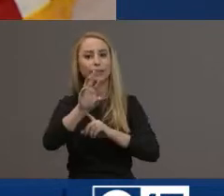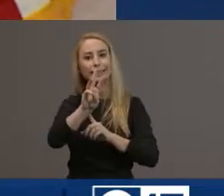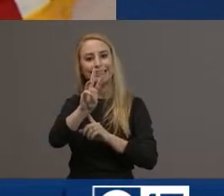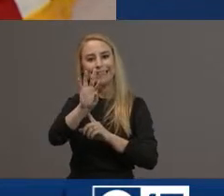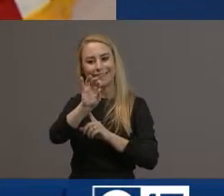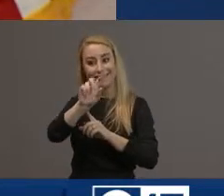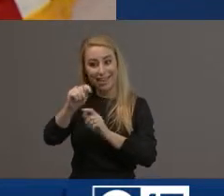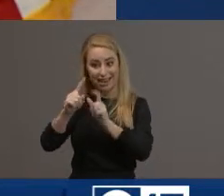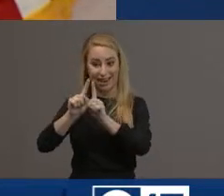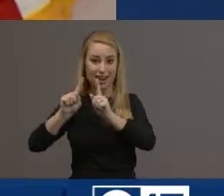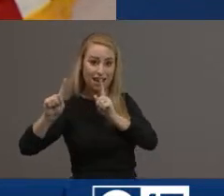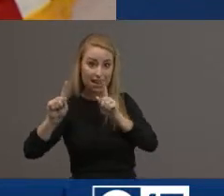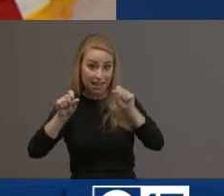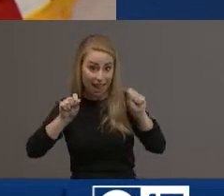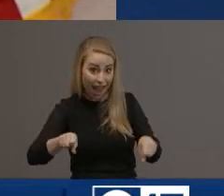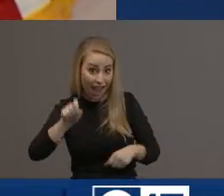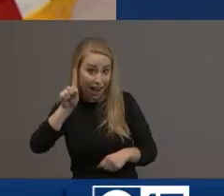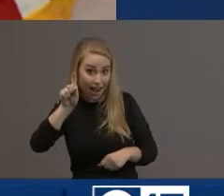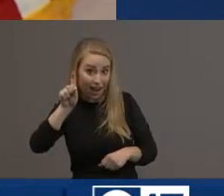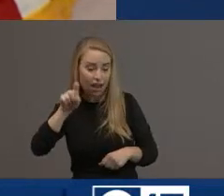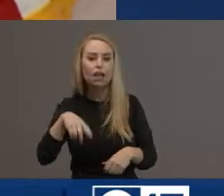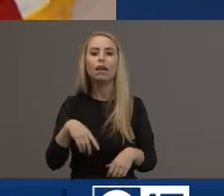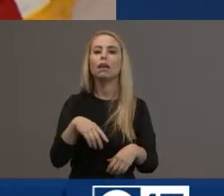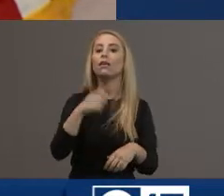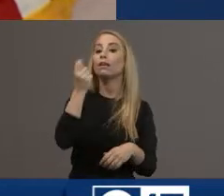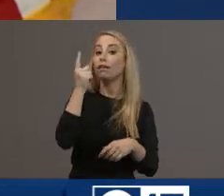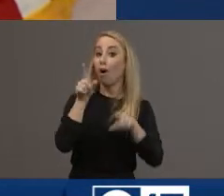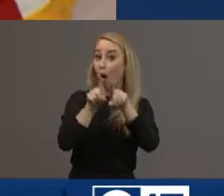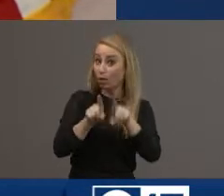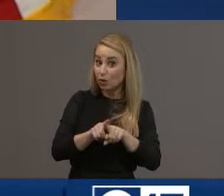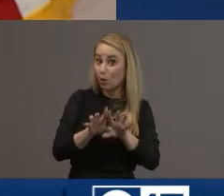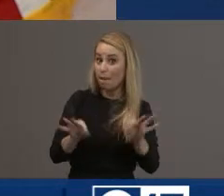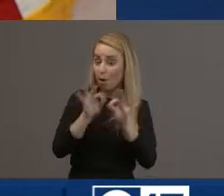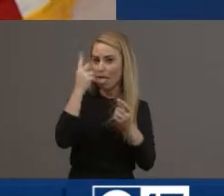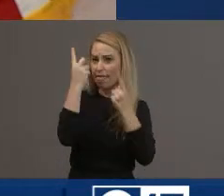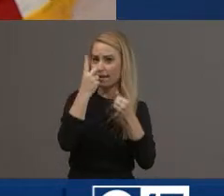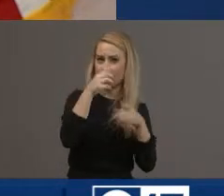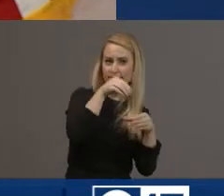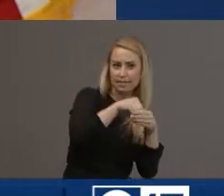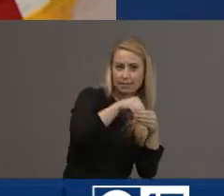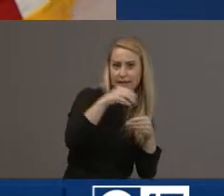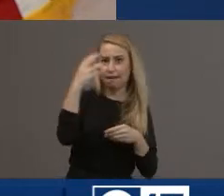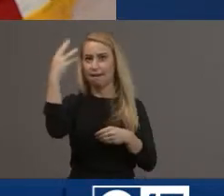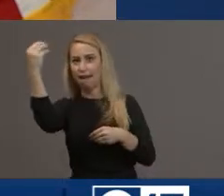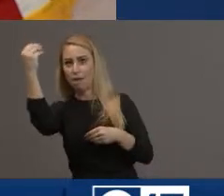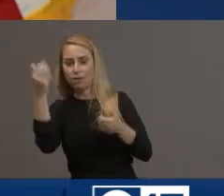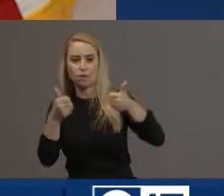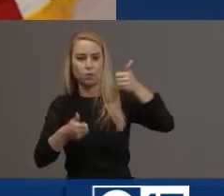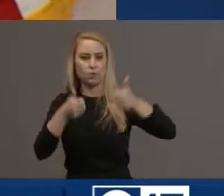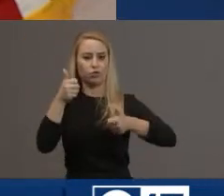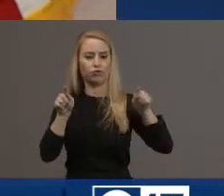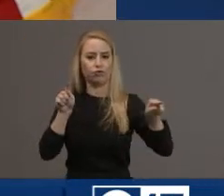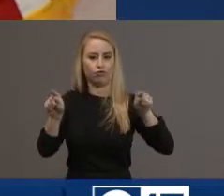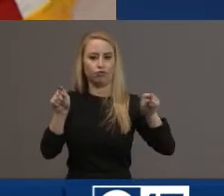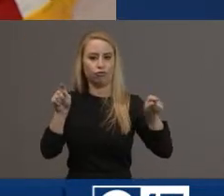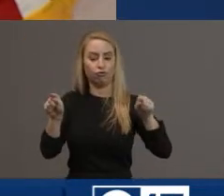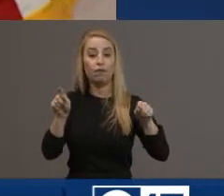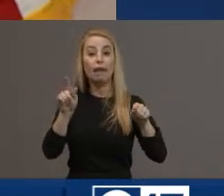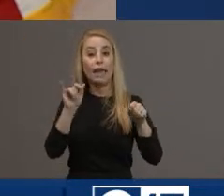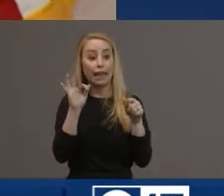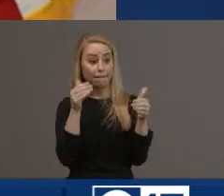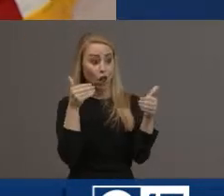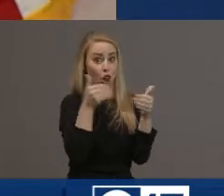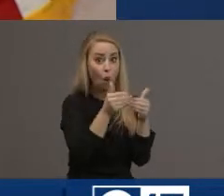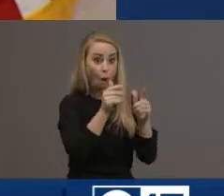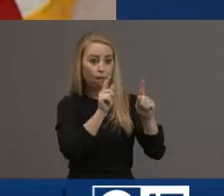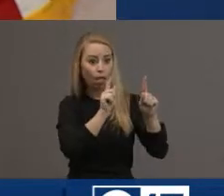people? Will you be outdoors or indoors? And so the closer you are to other people who may be infected, the greater your